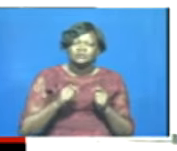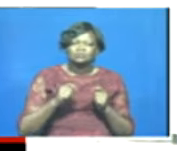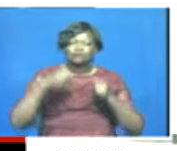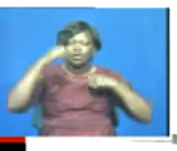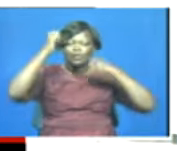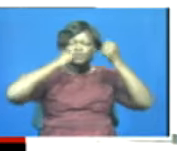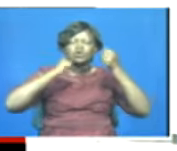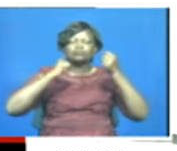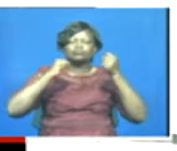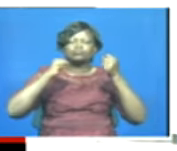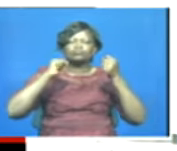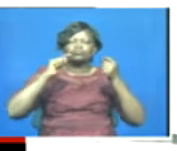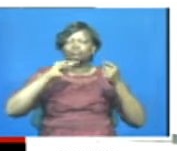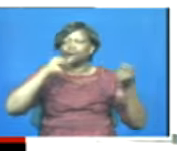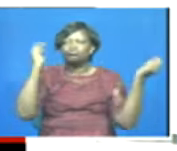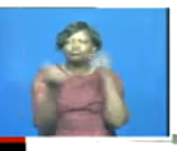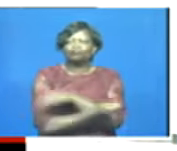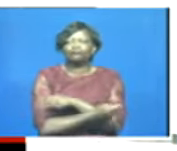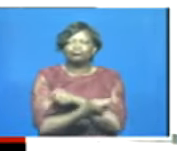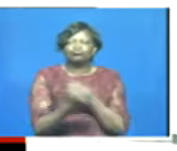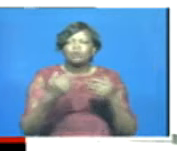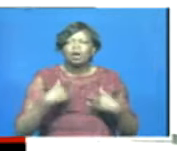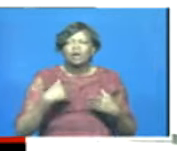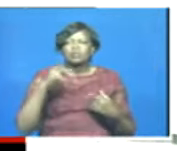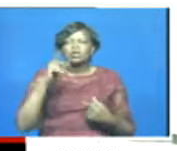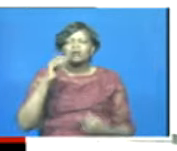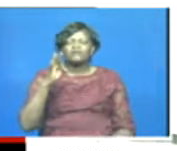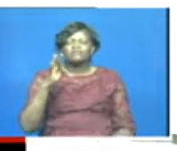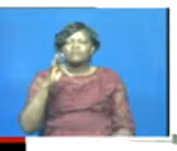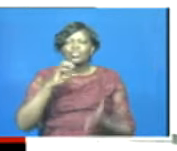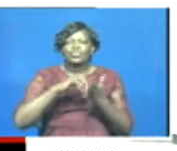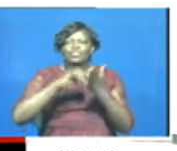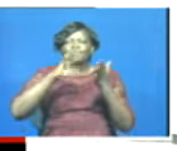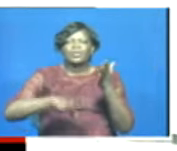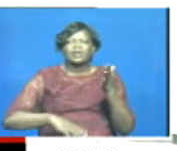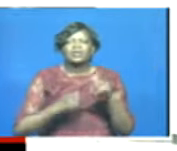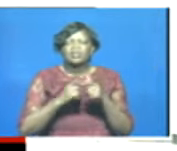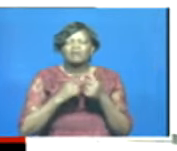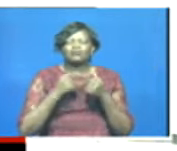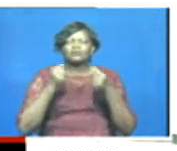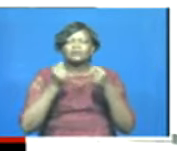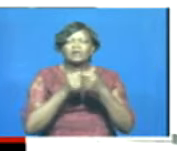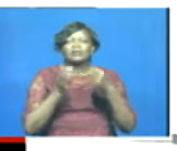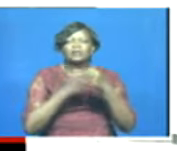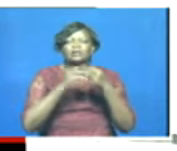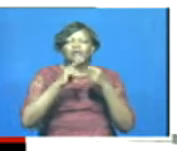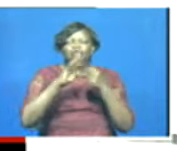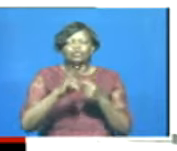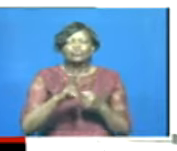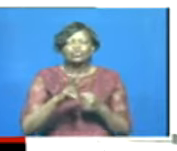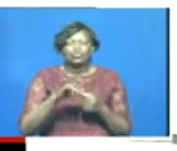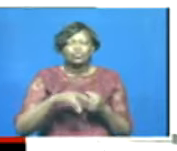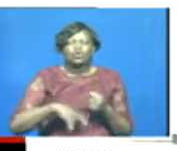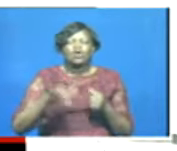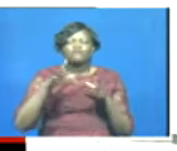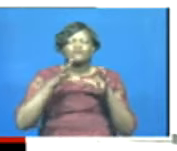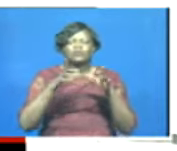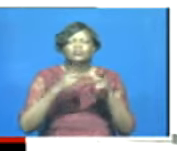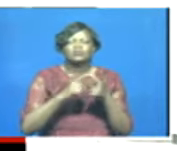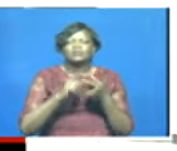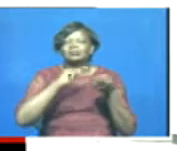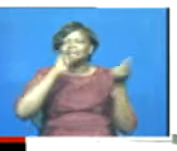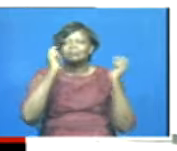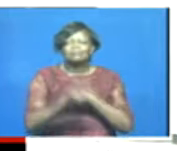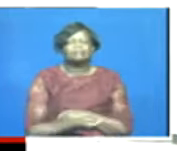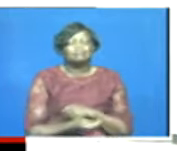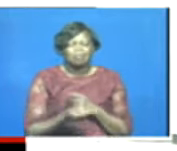Force dropped and temporarily replaced by 1982 Air Force. This required a change of slogan and the